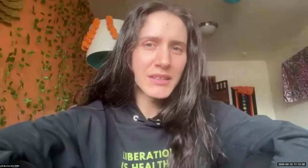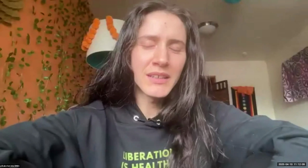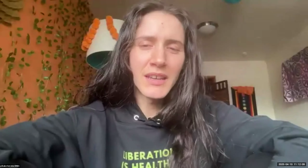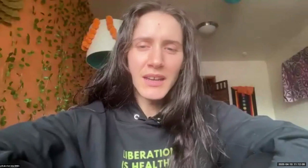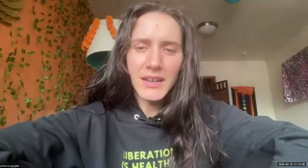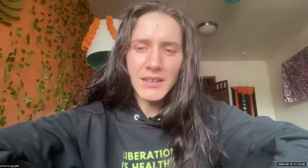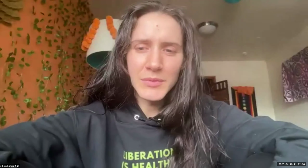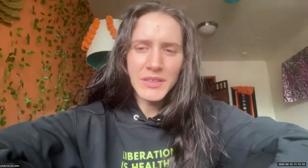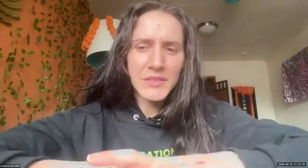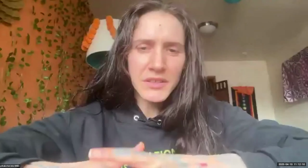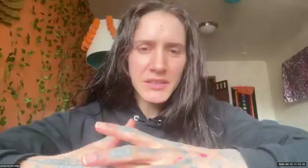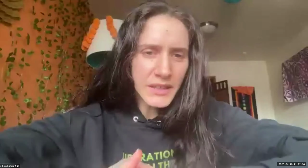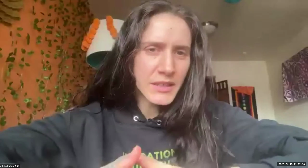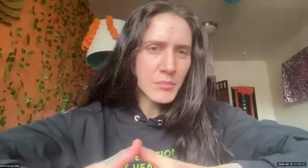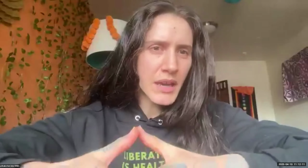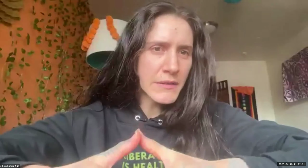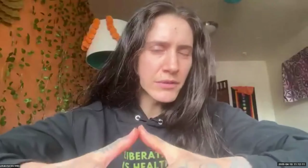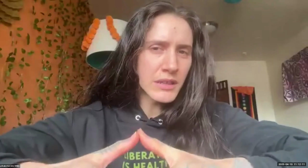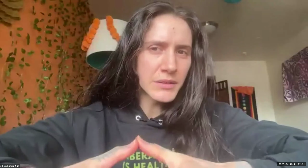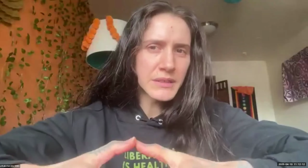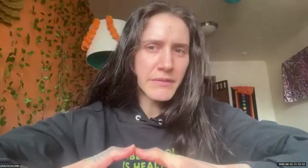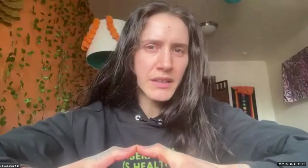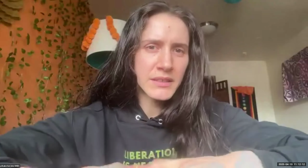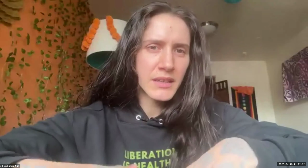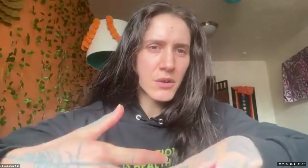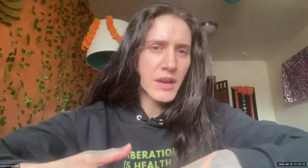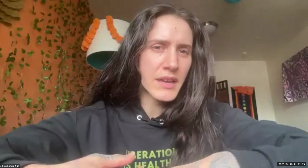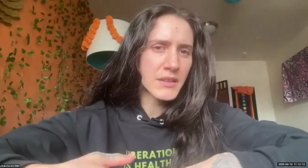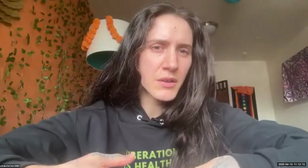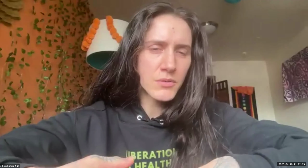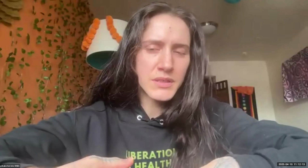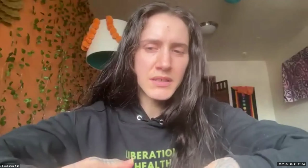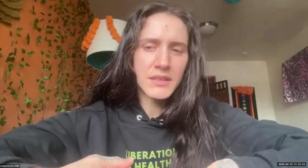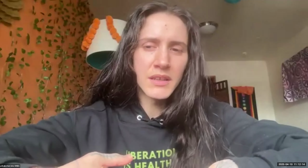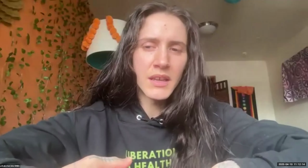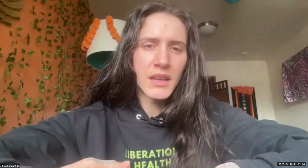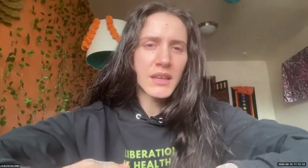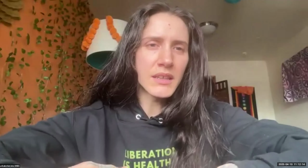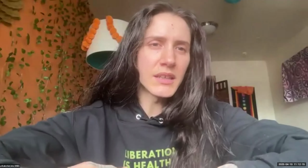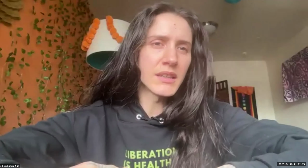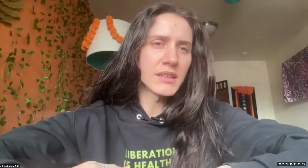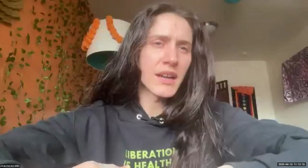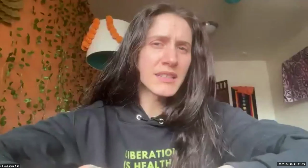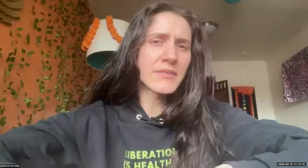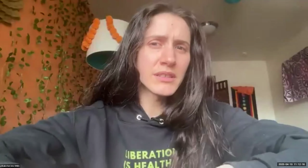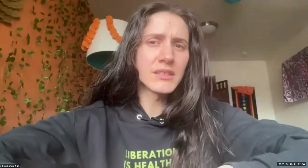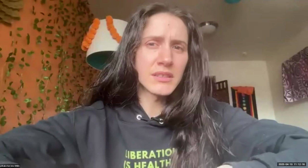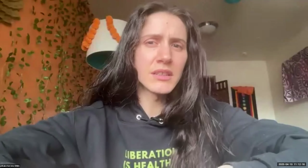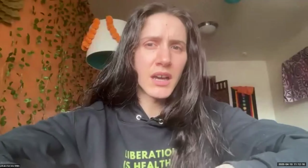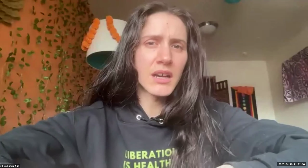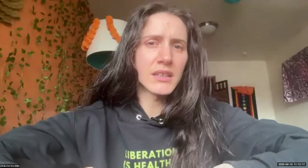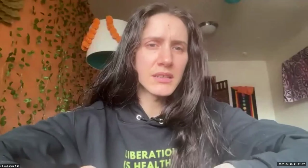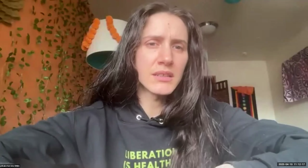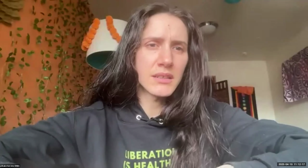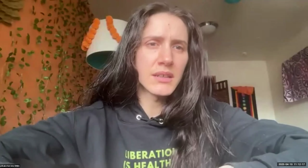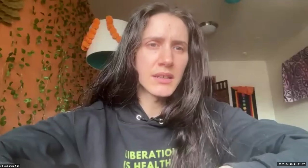you, everybody. This is our second behavioral health event that OHEA has hosted, and I definitely learned